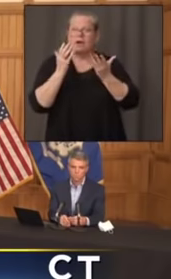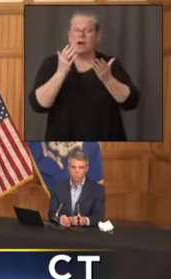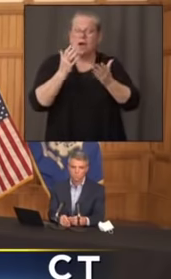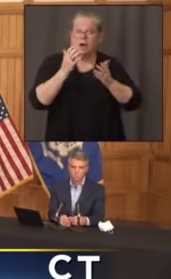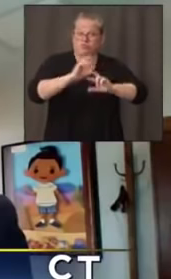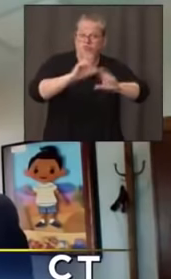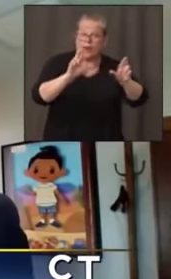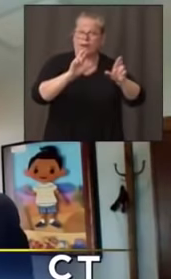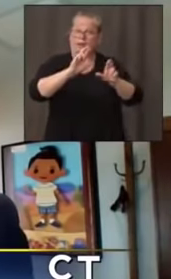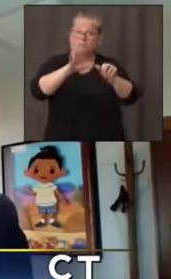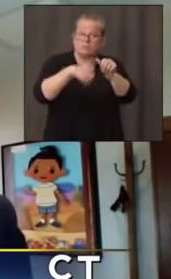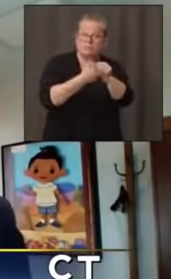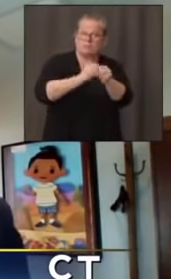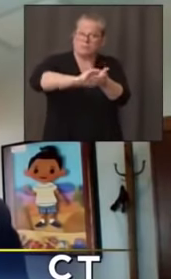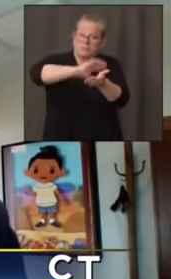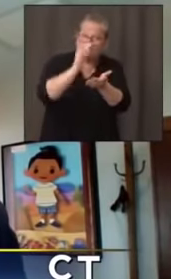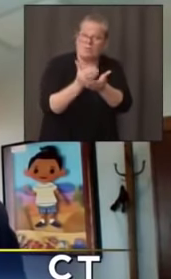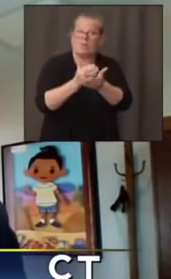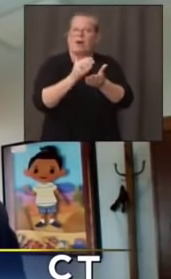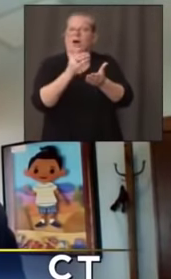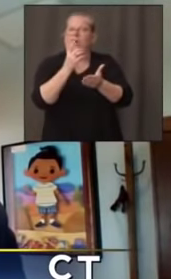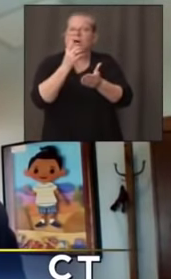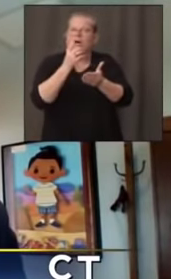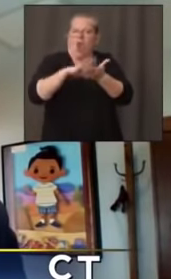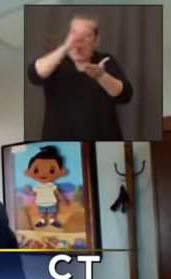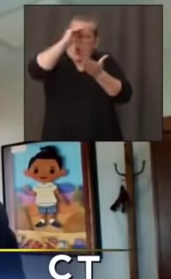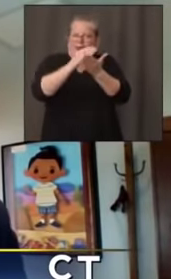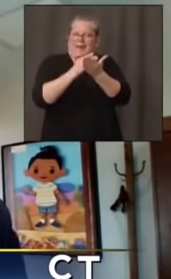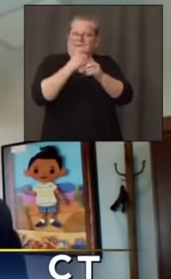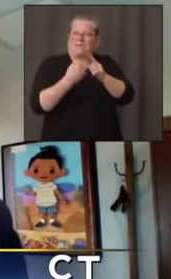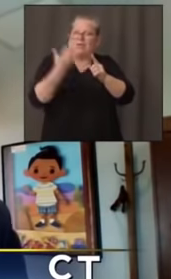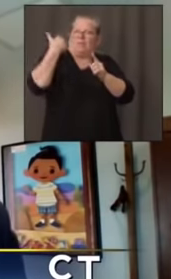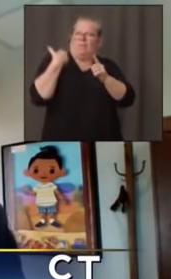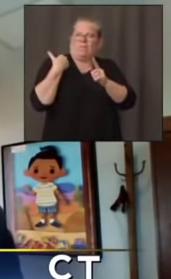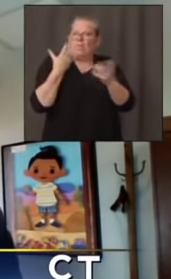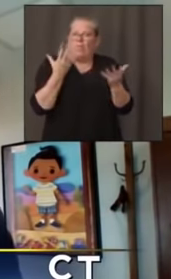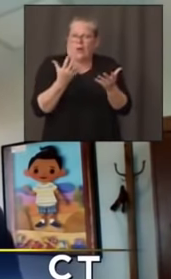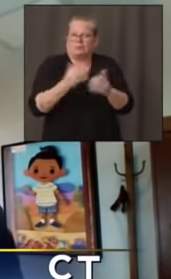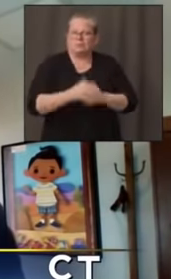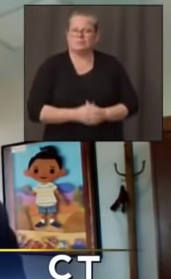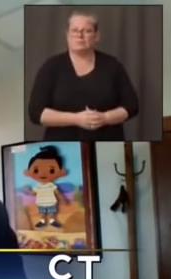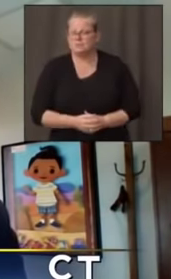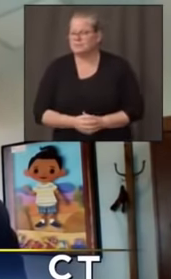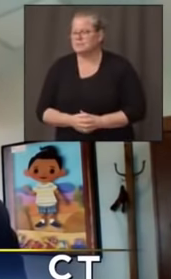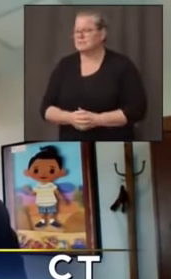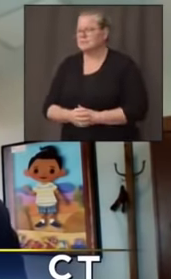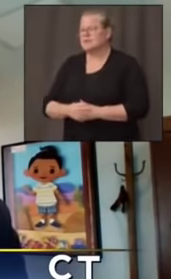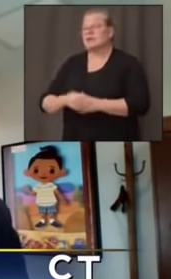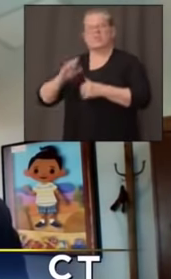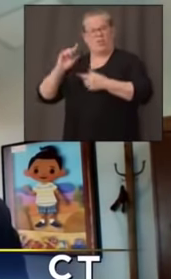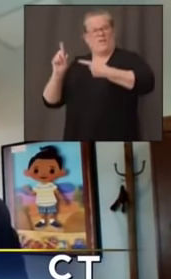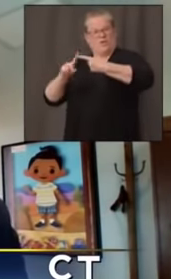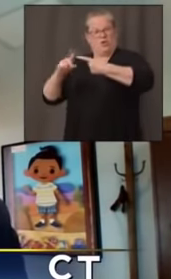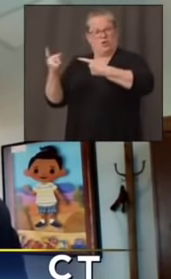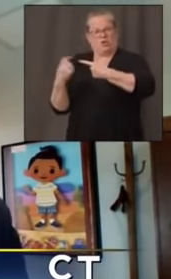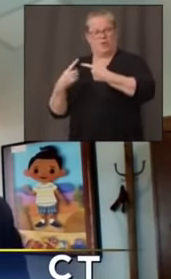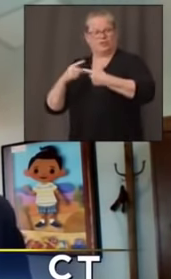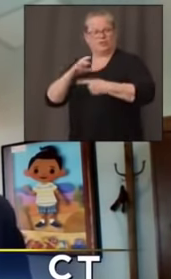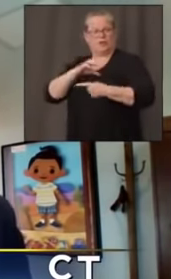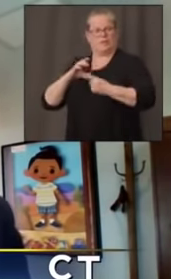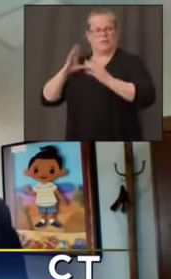I'm happy to jump in with the first question. We are working with our talent department to identify teachers that are in Connecticut who